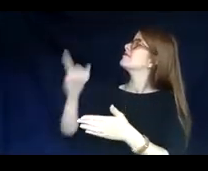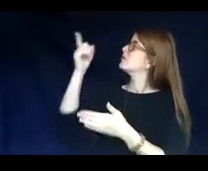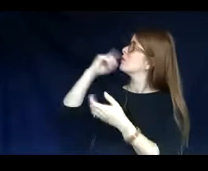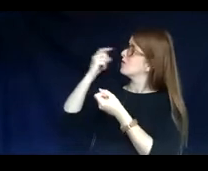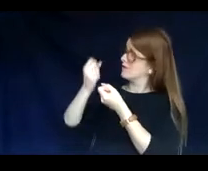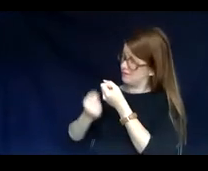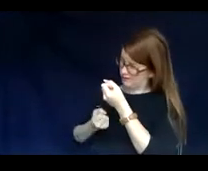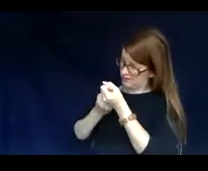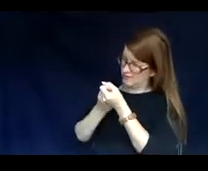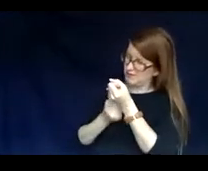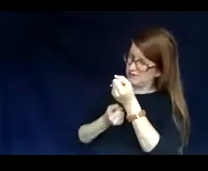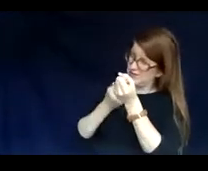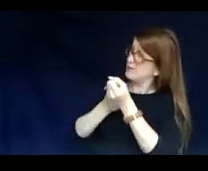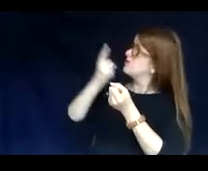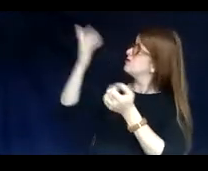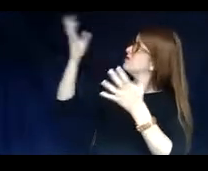you have